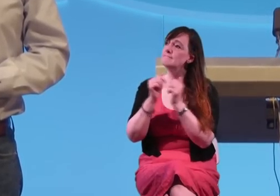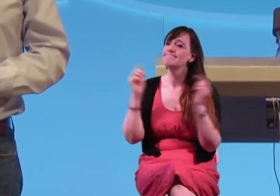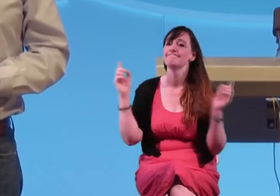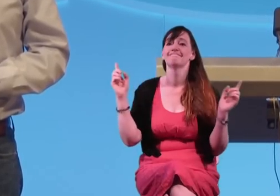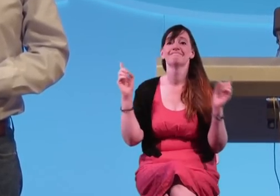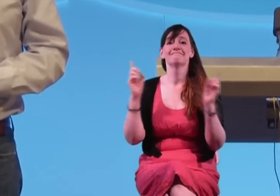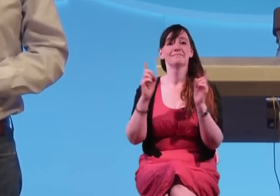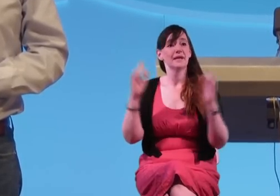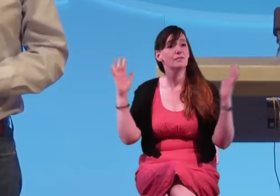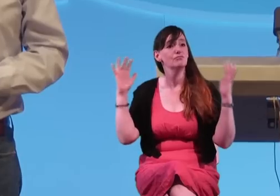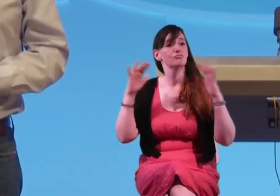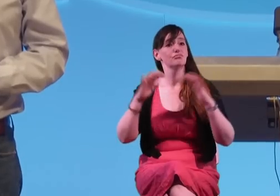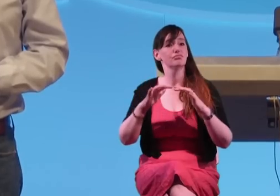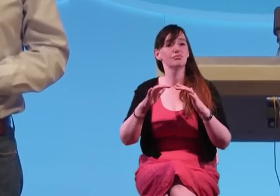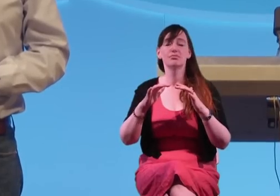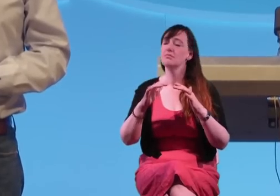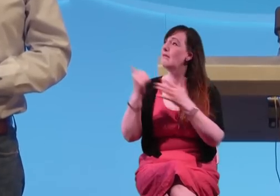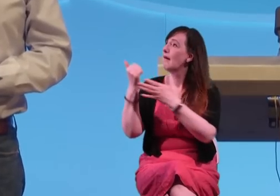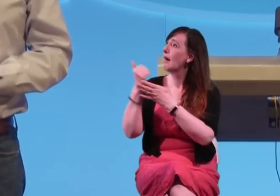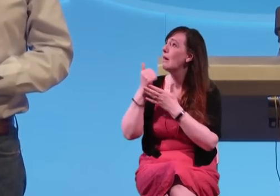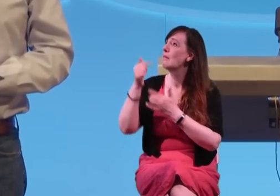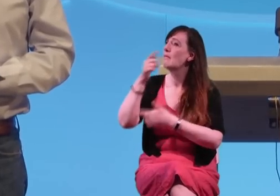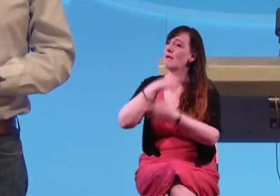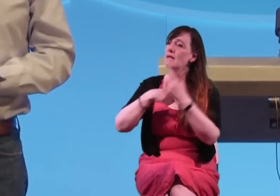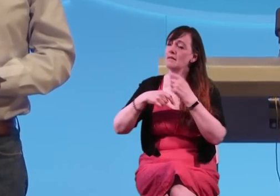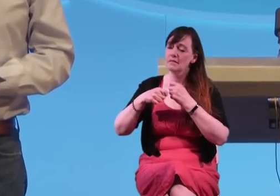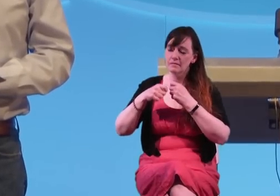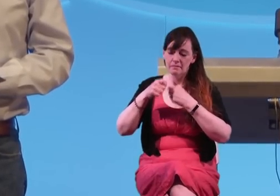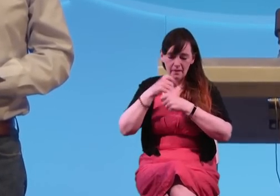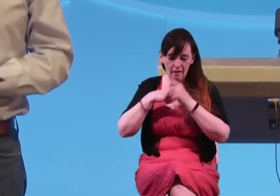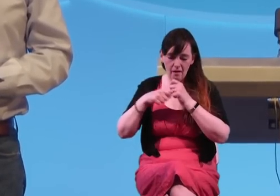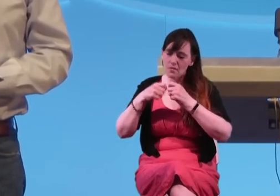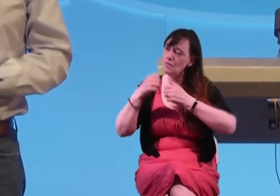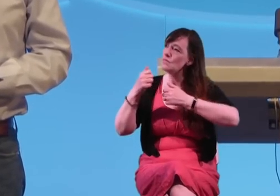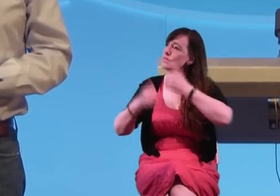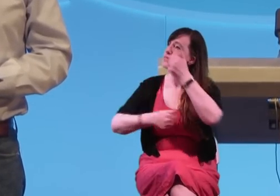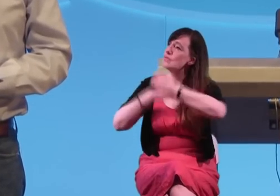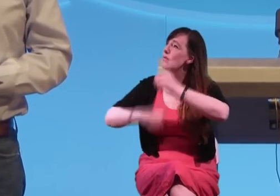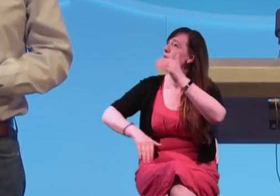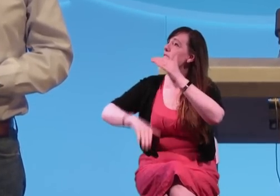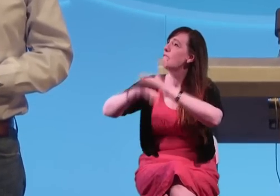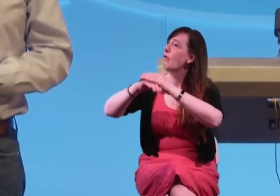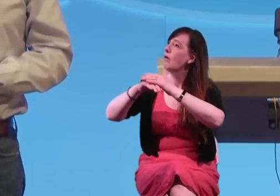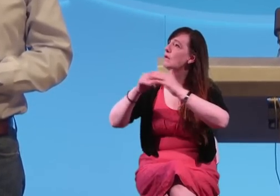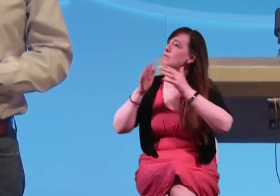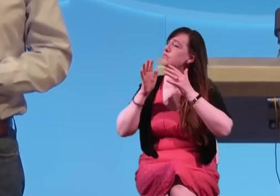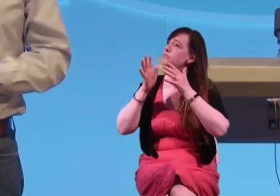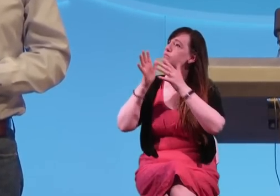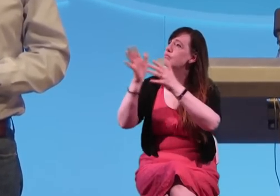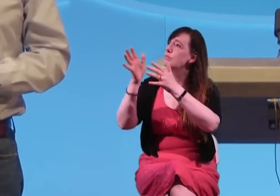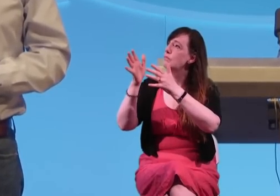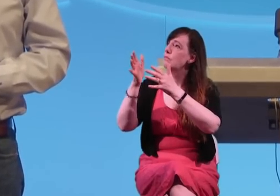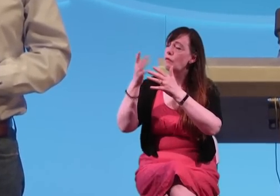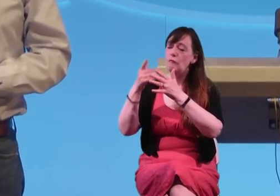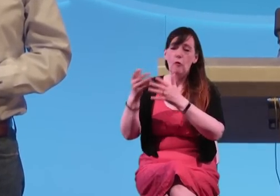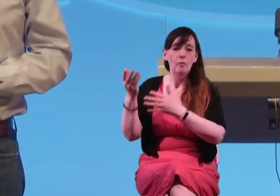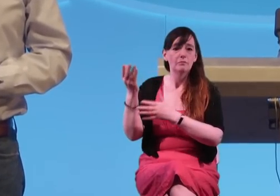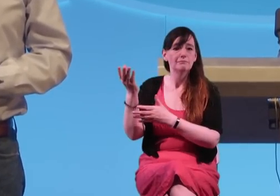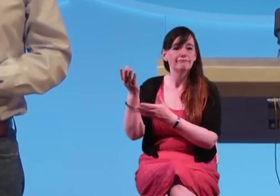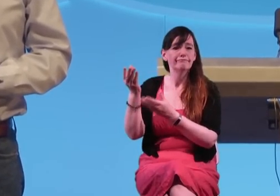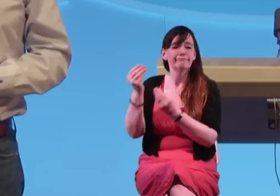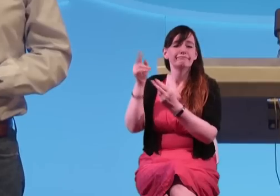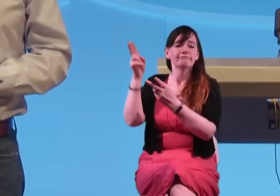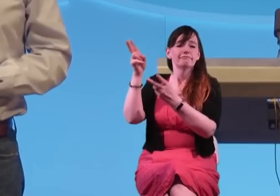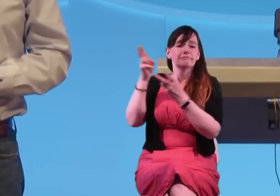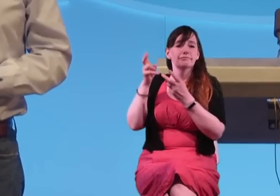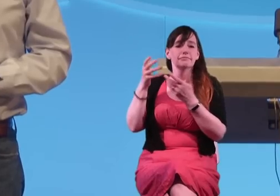people of praise with our lips and our lives because of what we've heard today. Minister to us, we pray, and